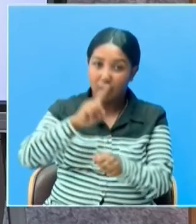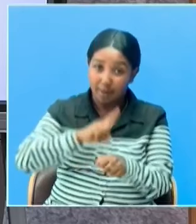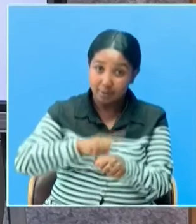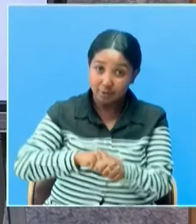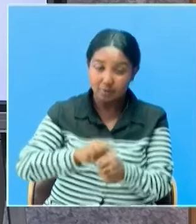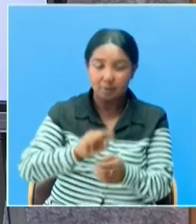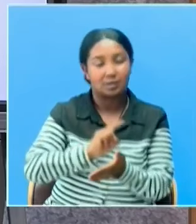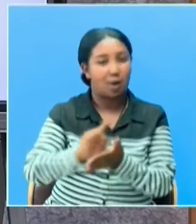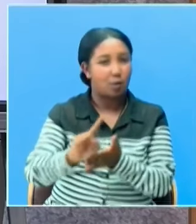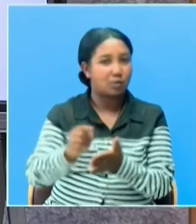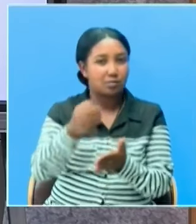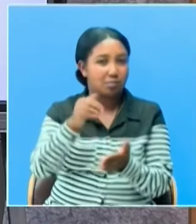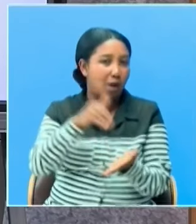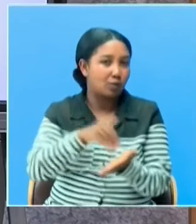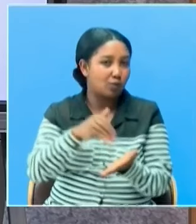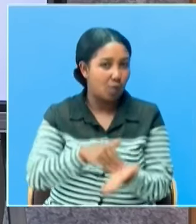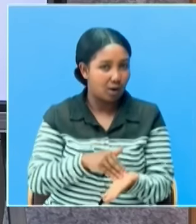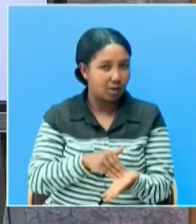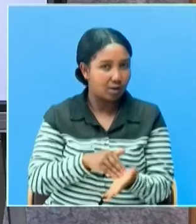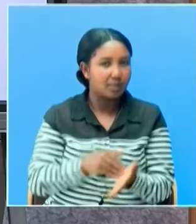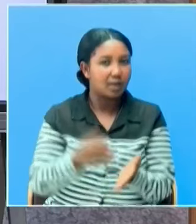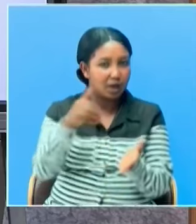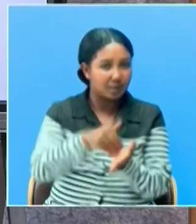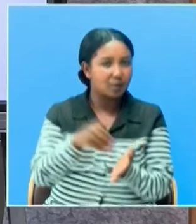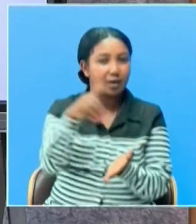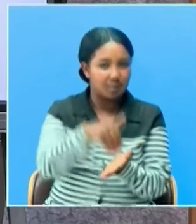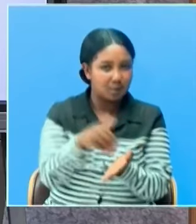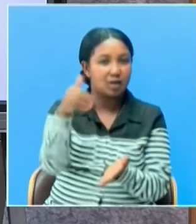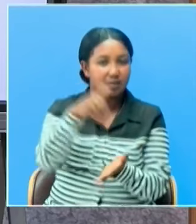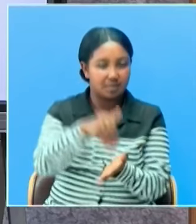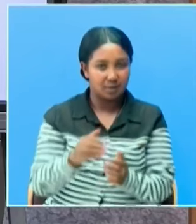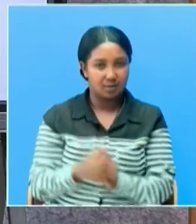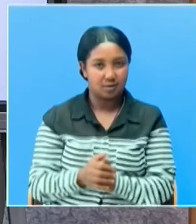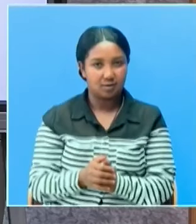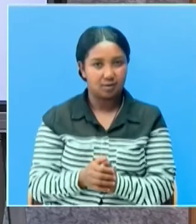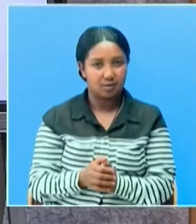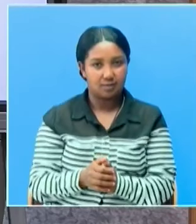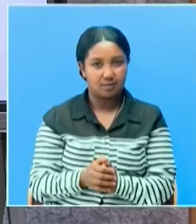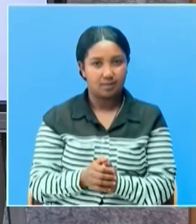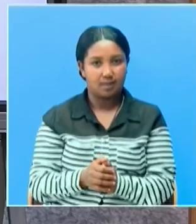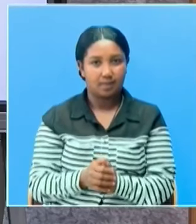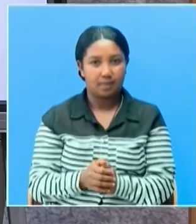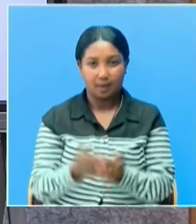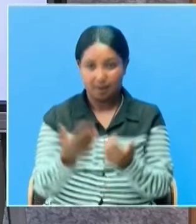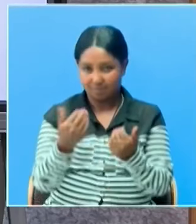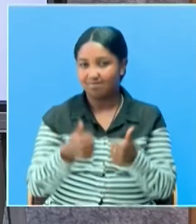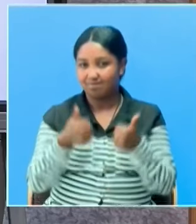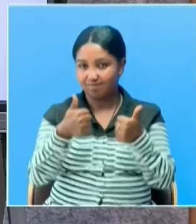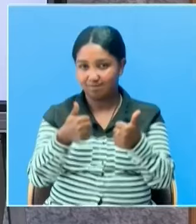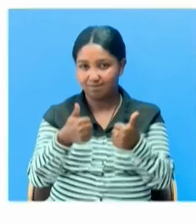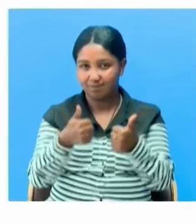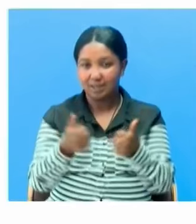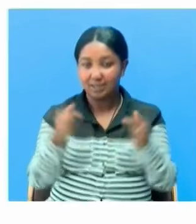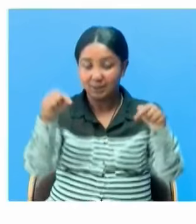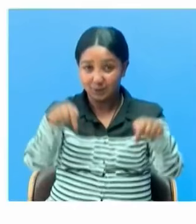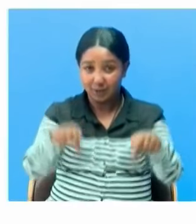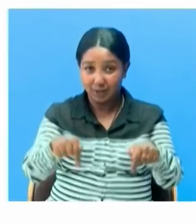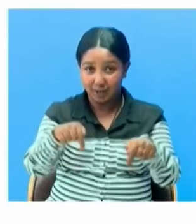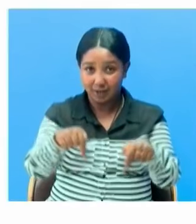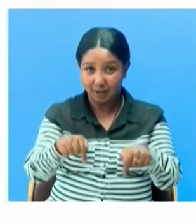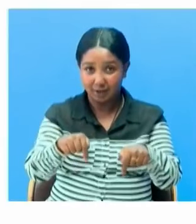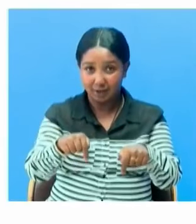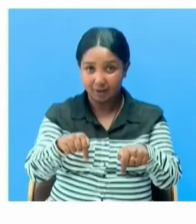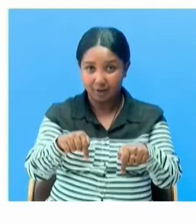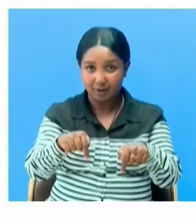also habitual action, okay? That means repetitive action that we do daily. Nice student. Today, our